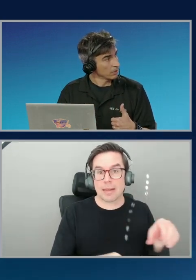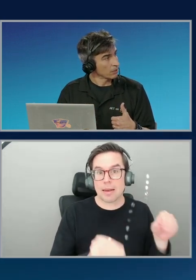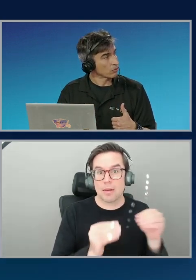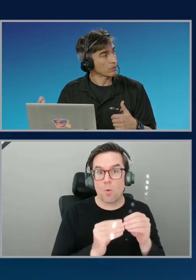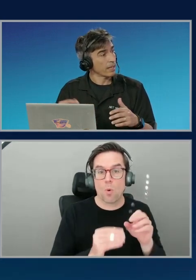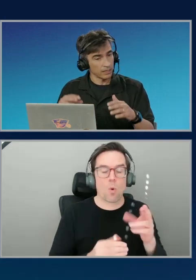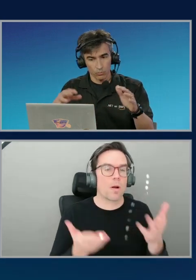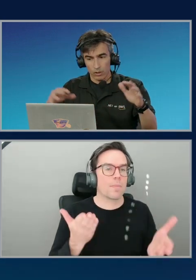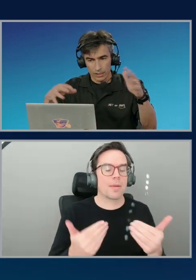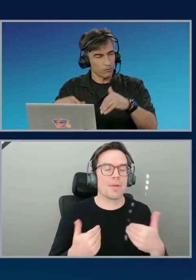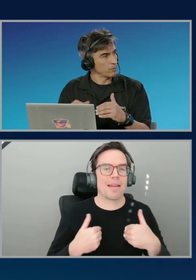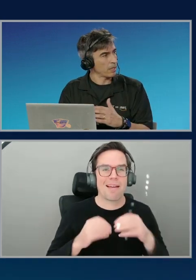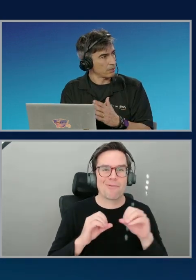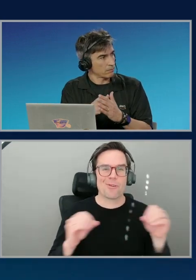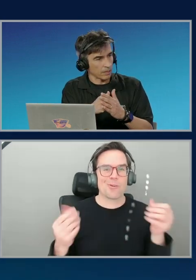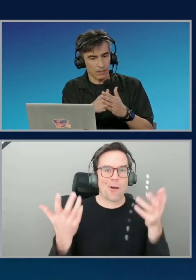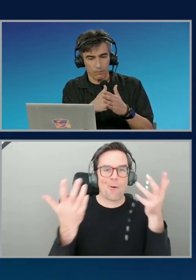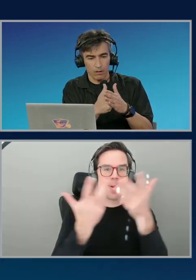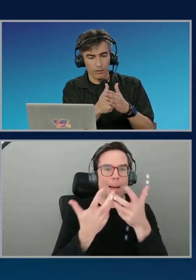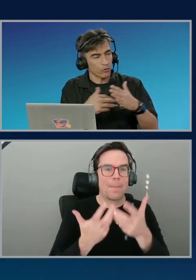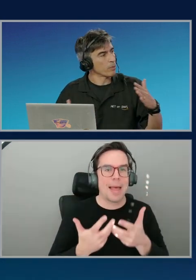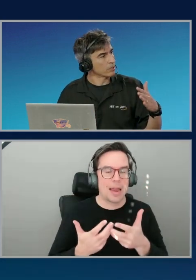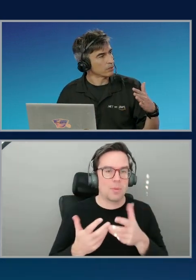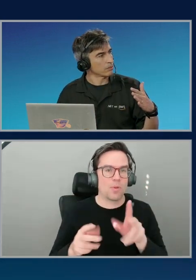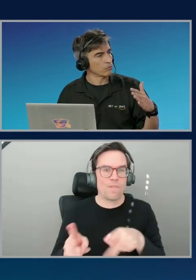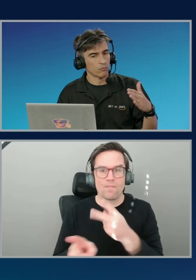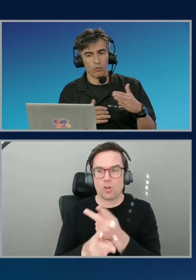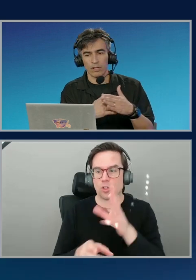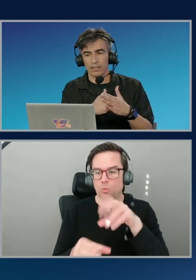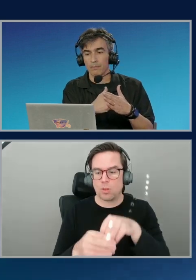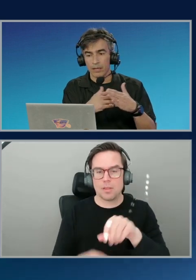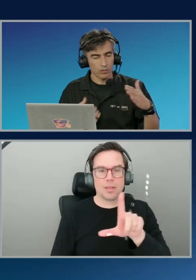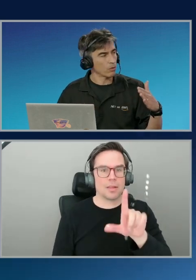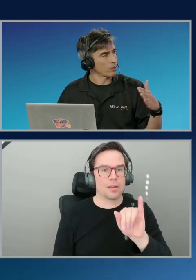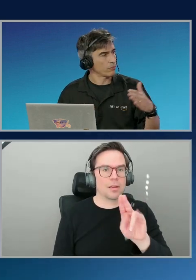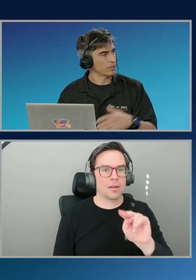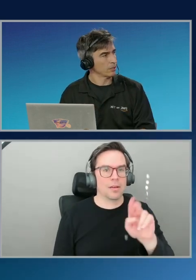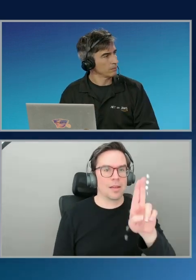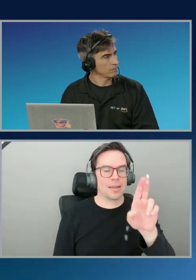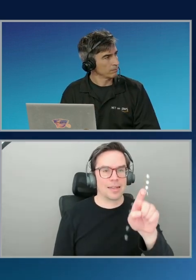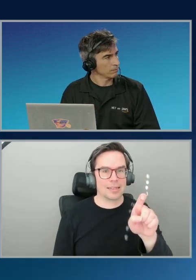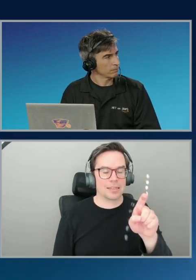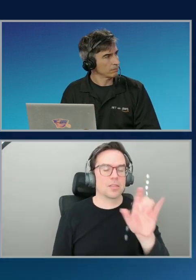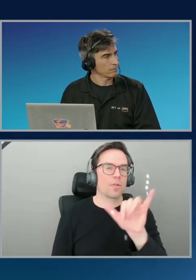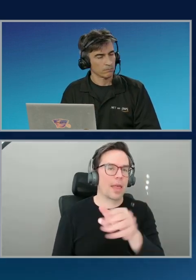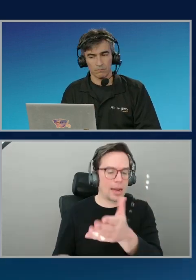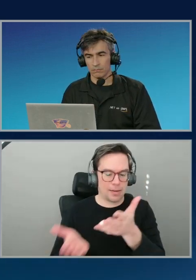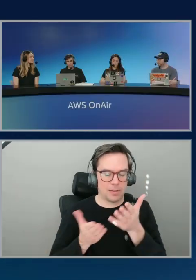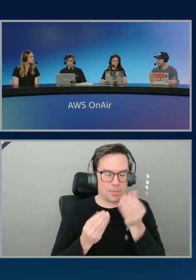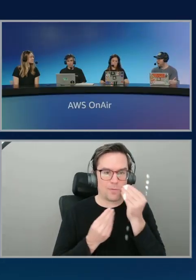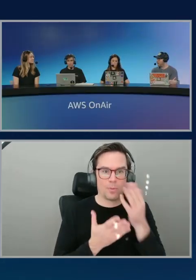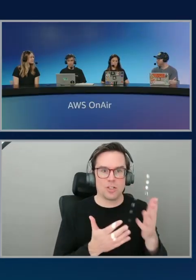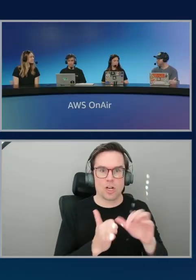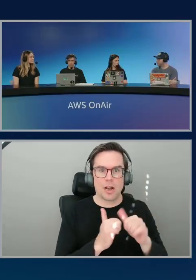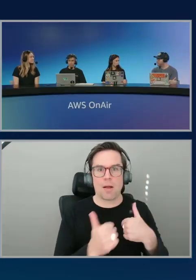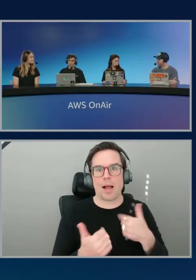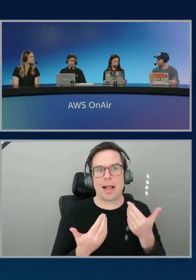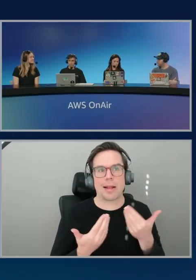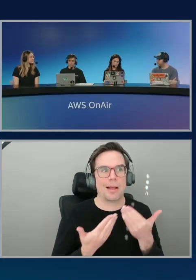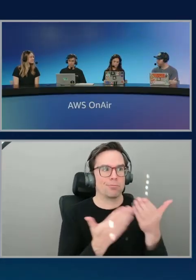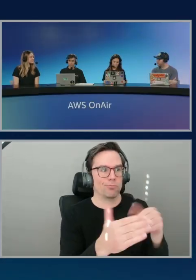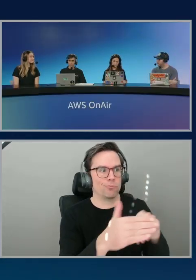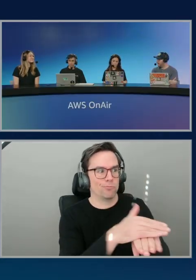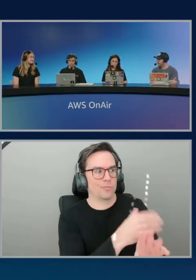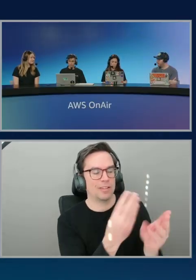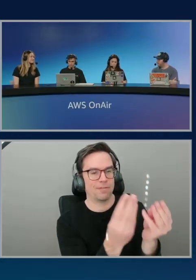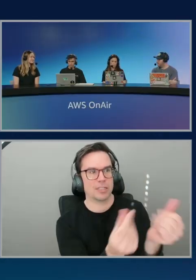Linux. So that is what gives me that information for I can manually go and fix it. Oh, that's great too. So I don't have to go dig through